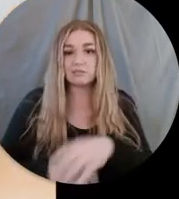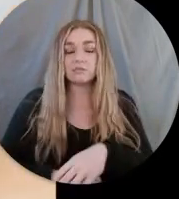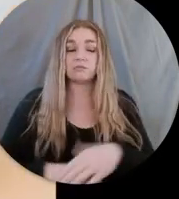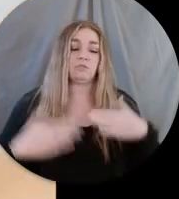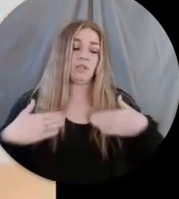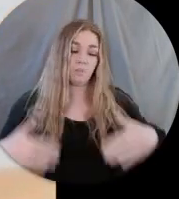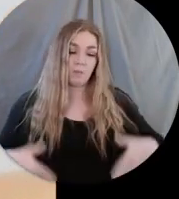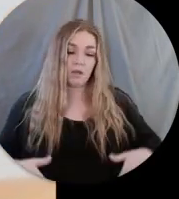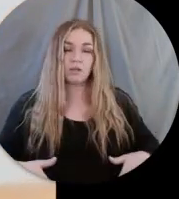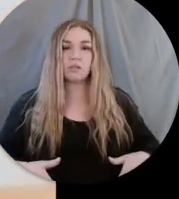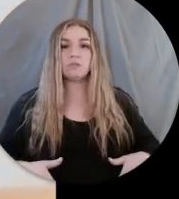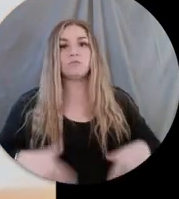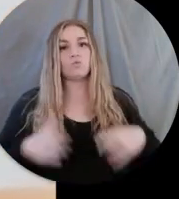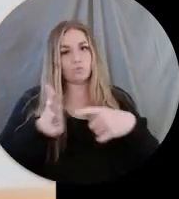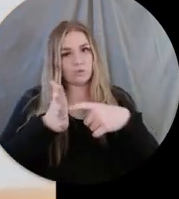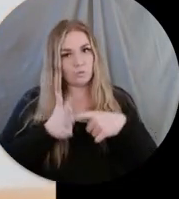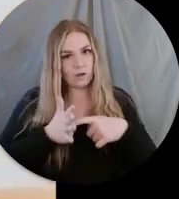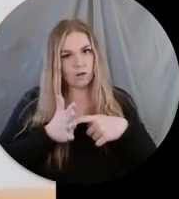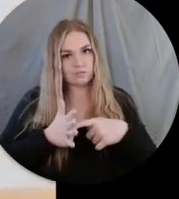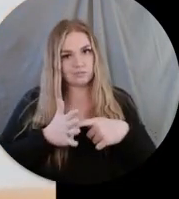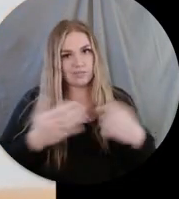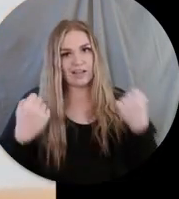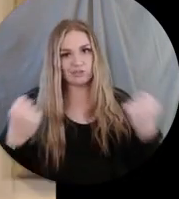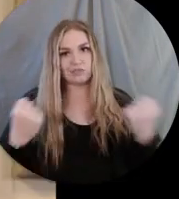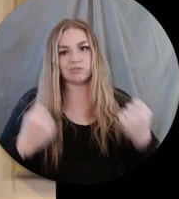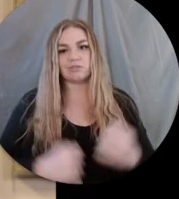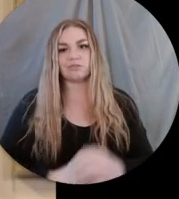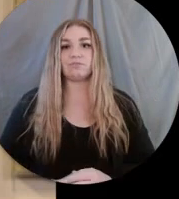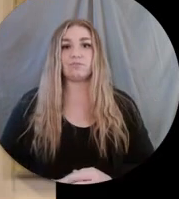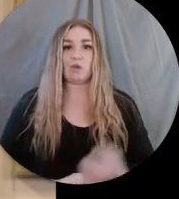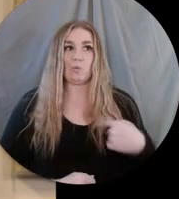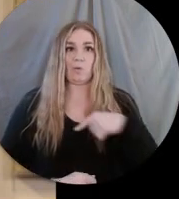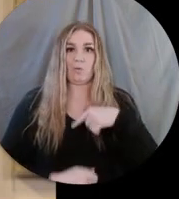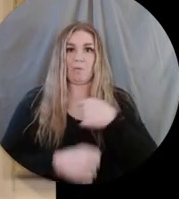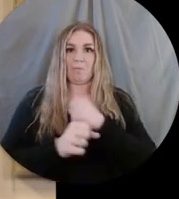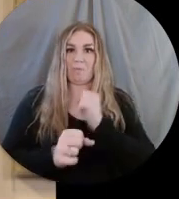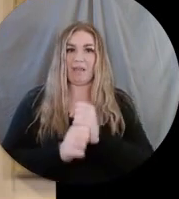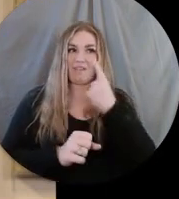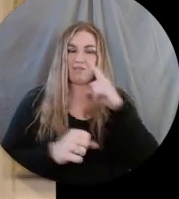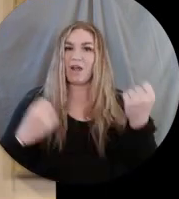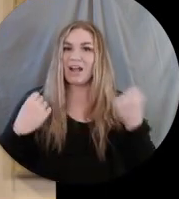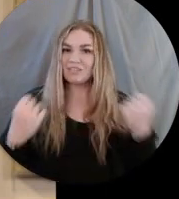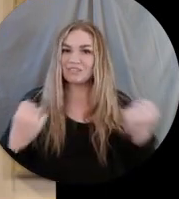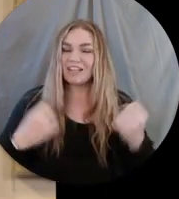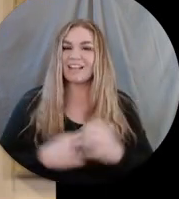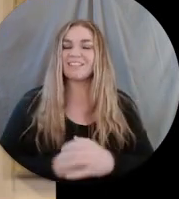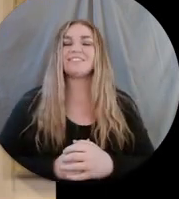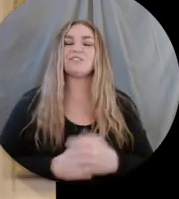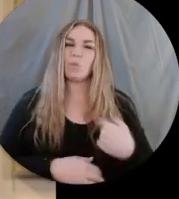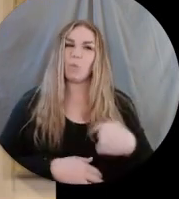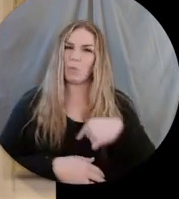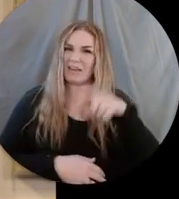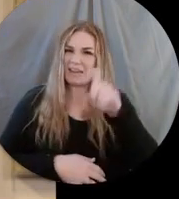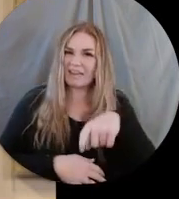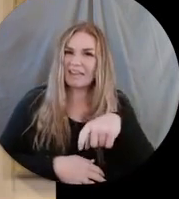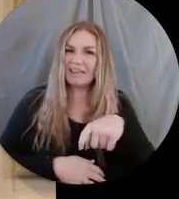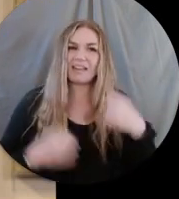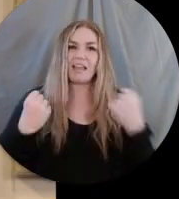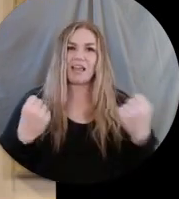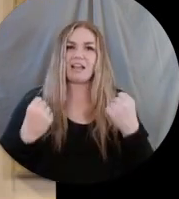requires it. We were made that way. We need that exercise to pump, to